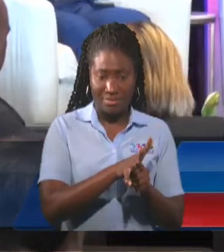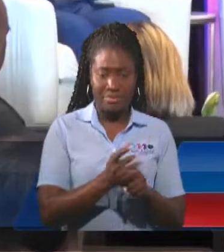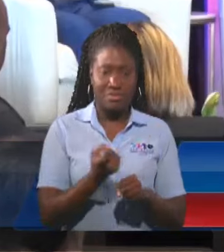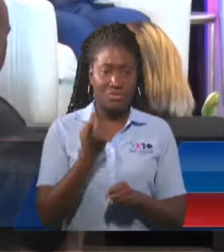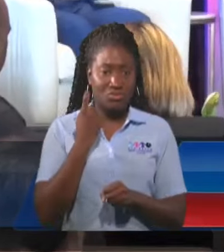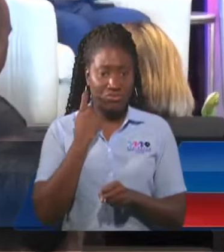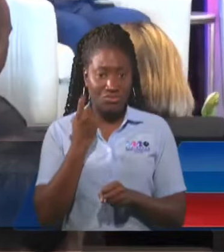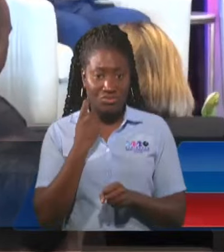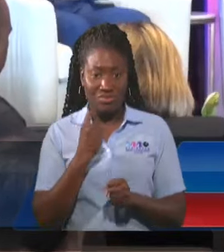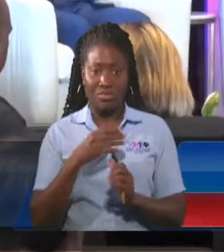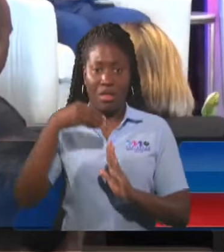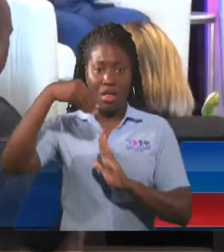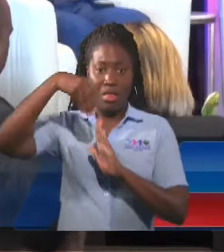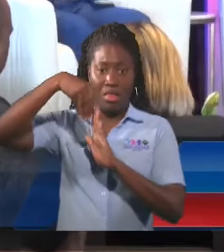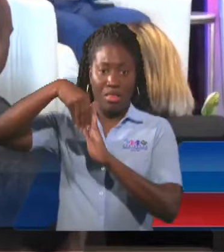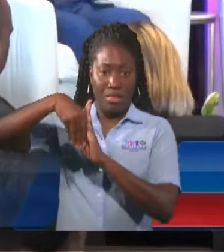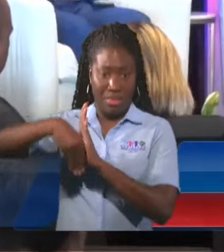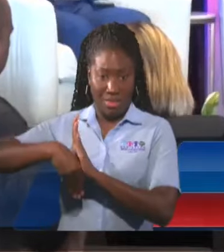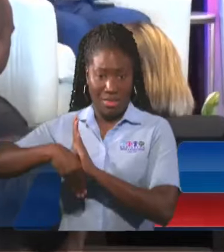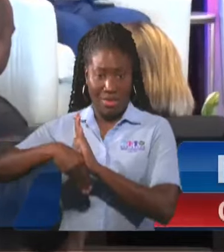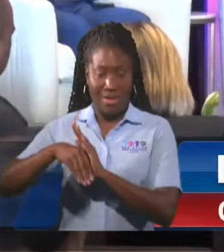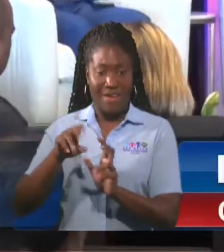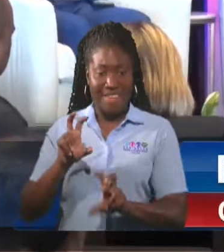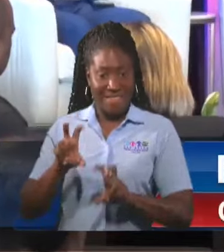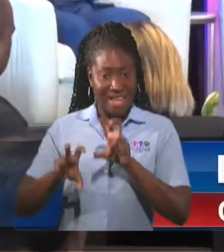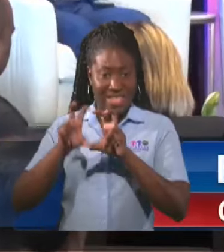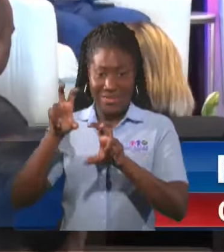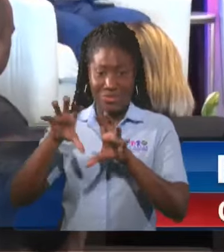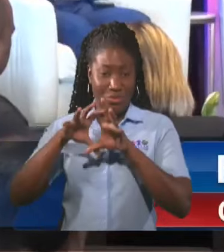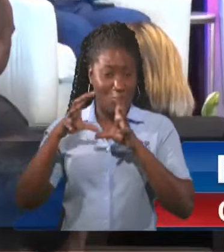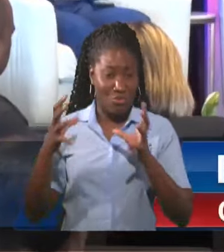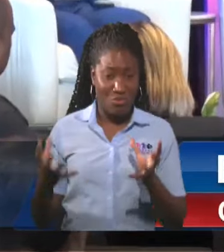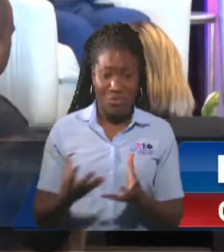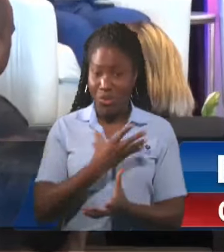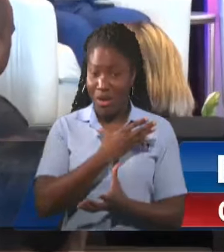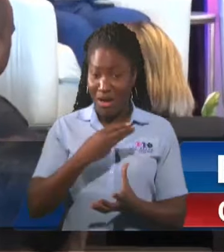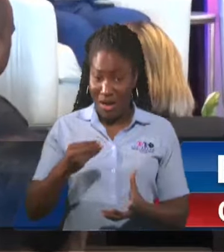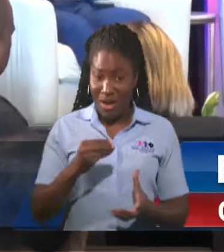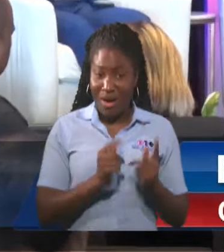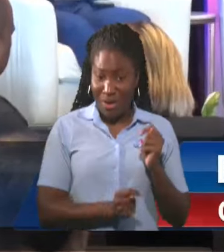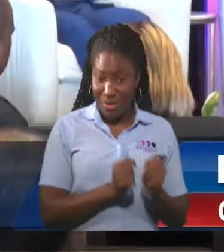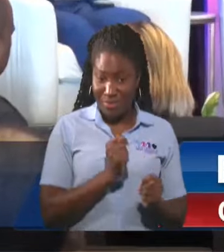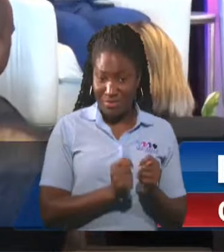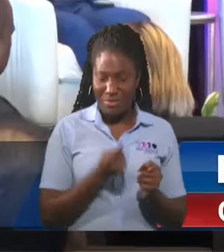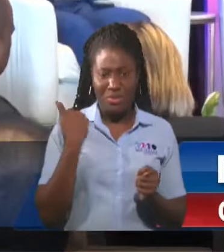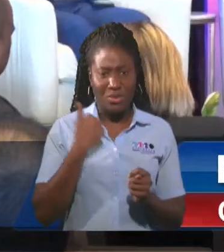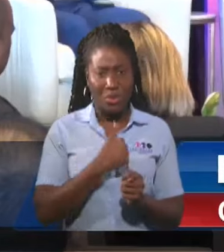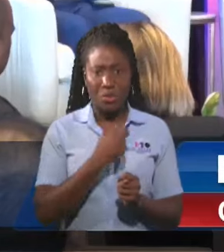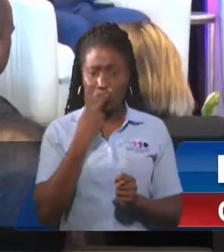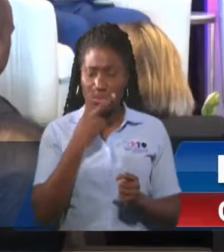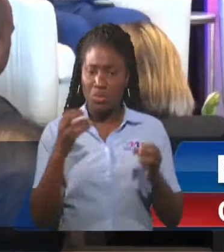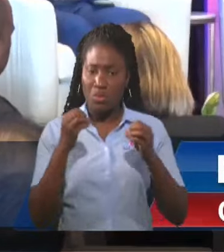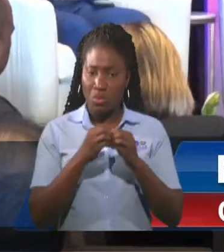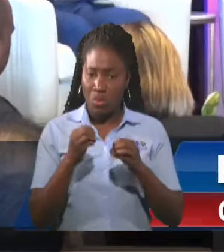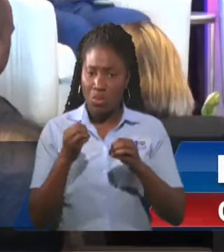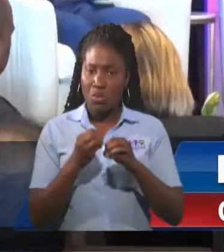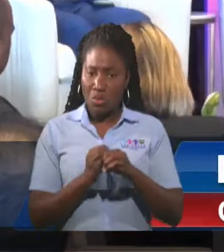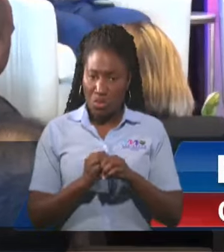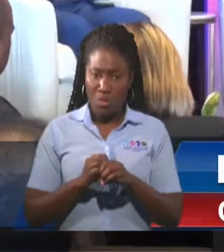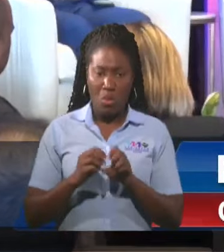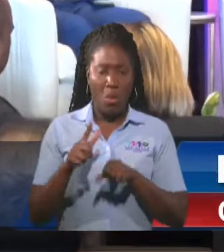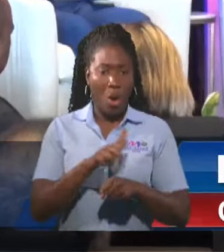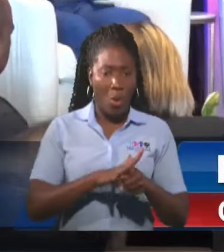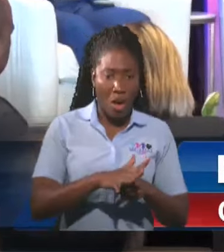total landslide on investment globally and also locally, we have seen a massive acceleration of local and